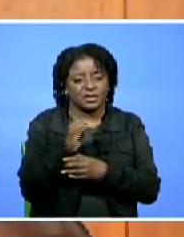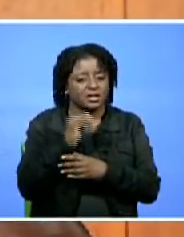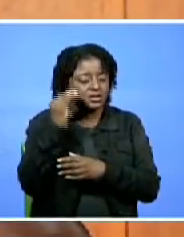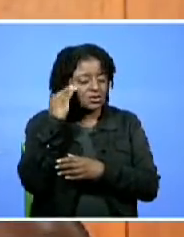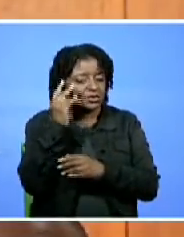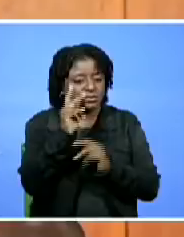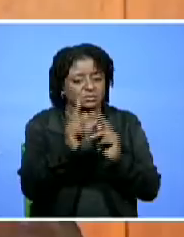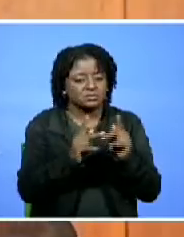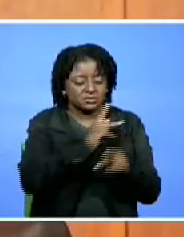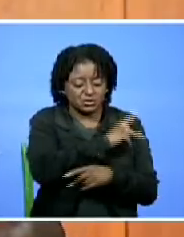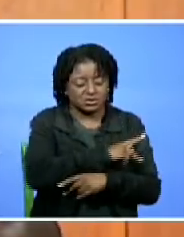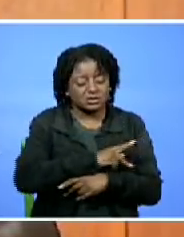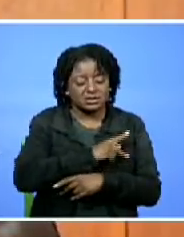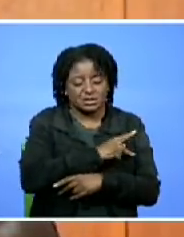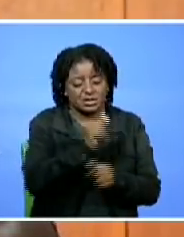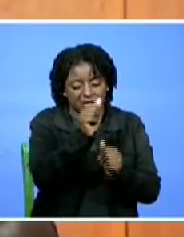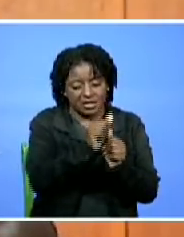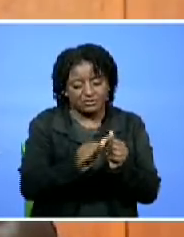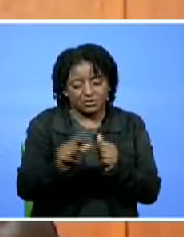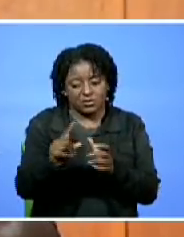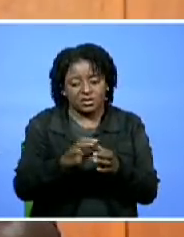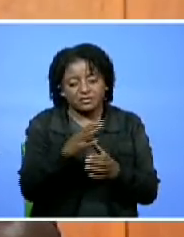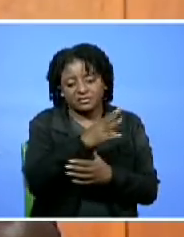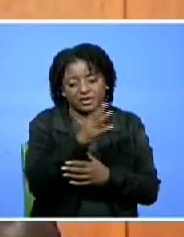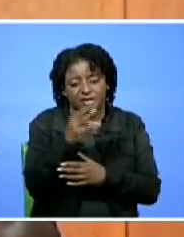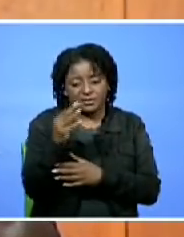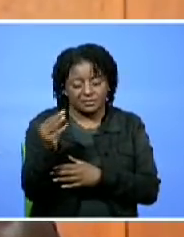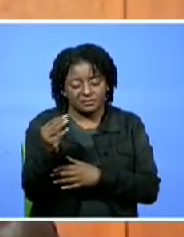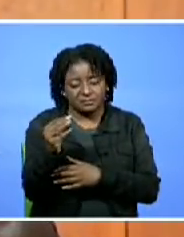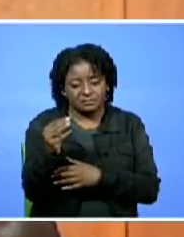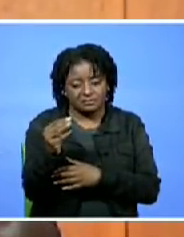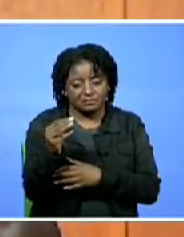know personally every one of them.